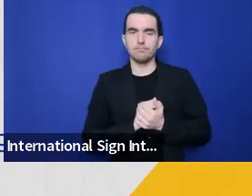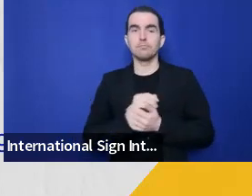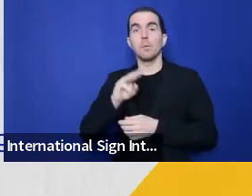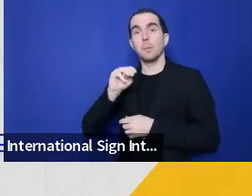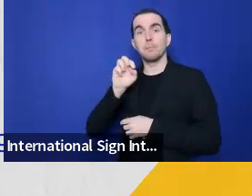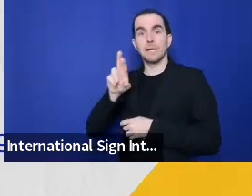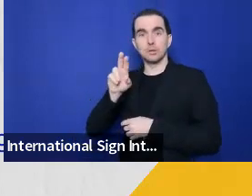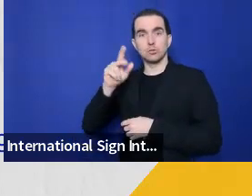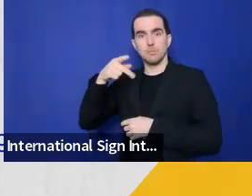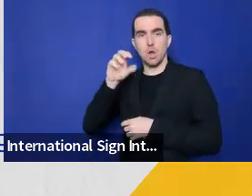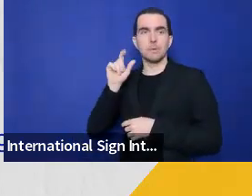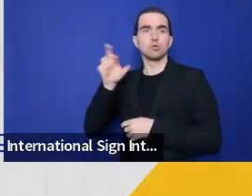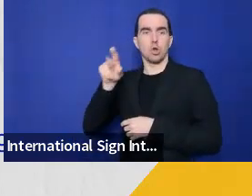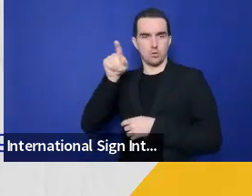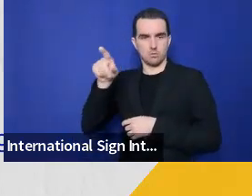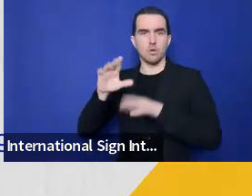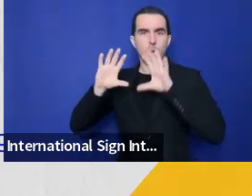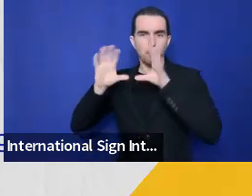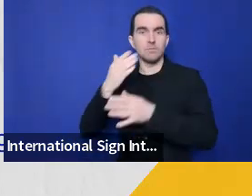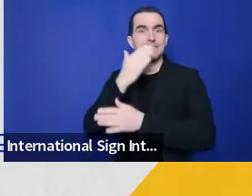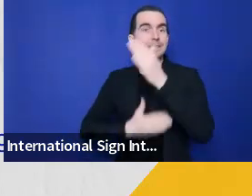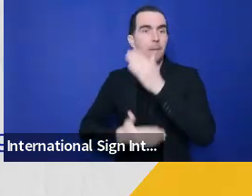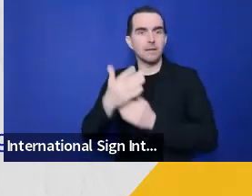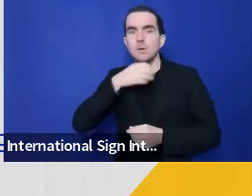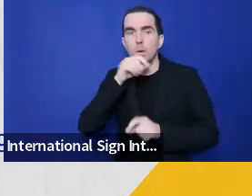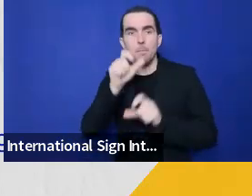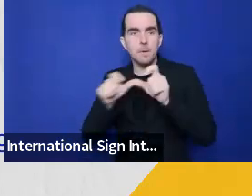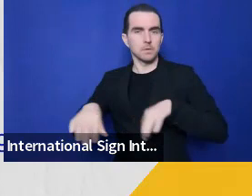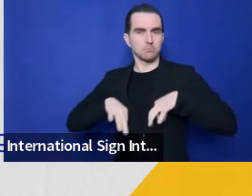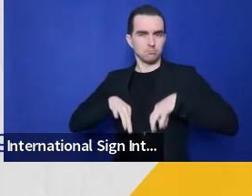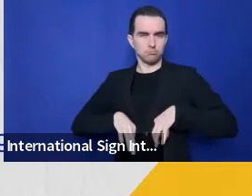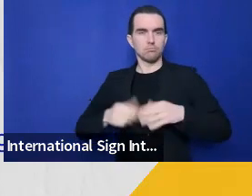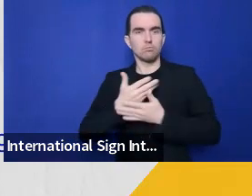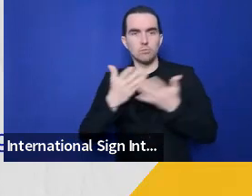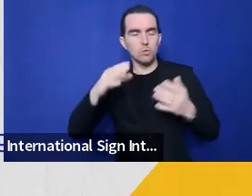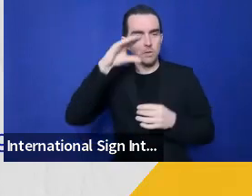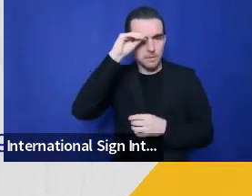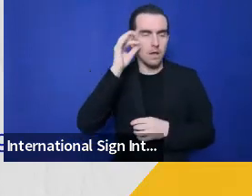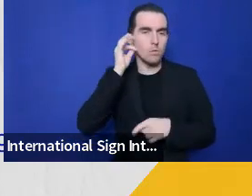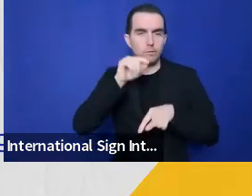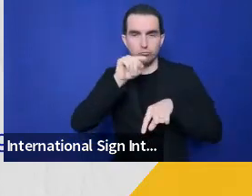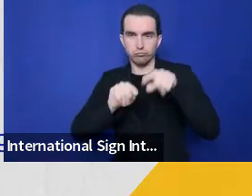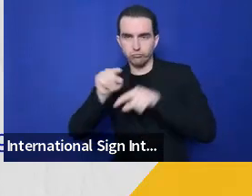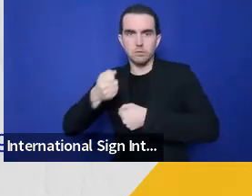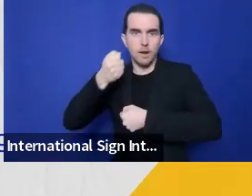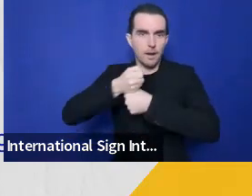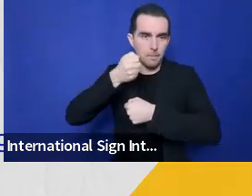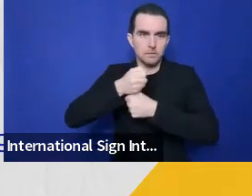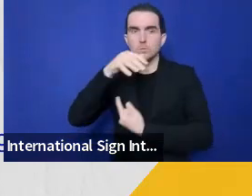protection consultant with a lot of experience in both old age, social protection and disability, will be joining